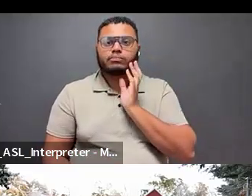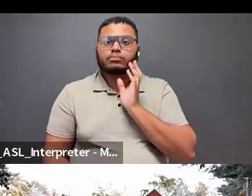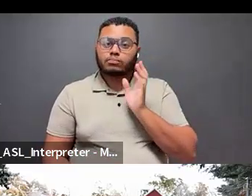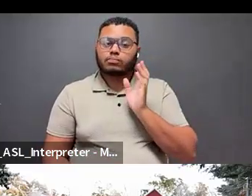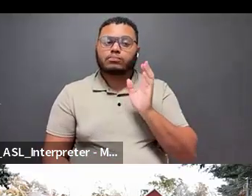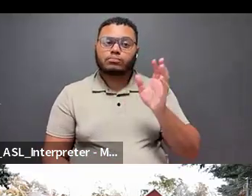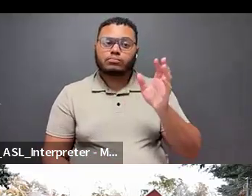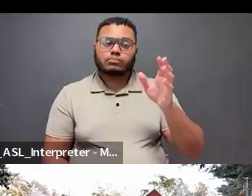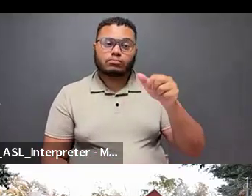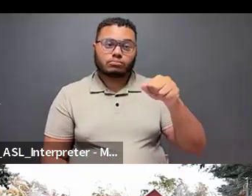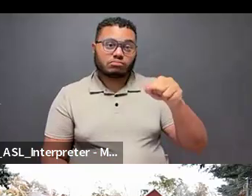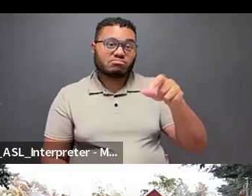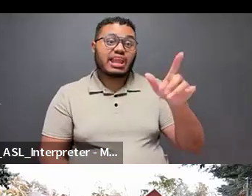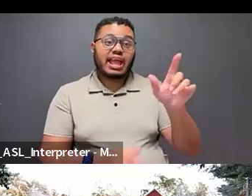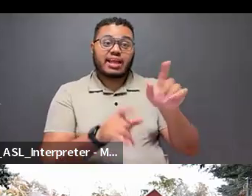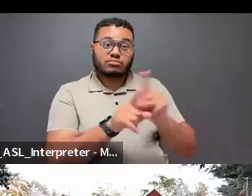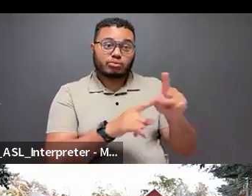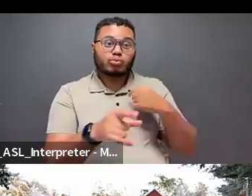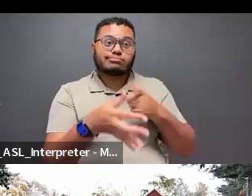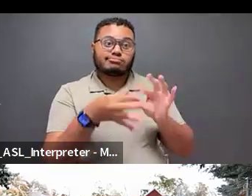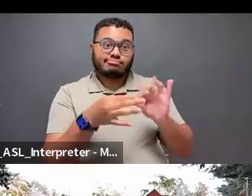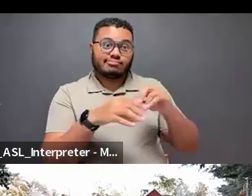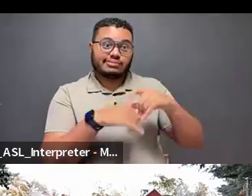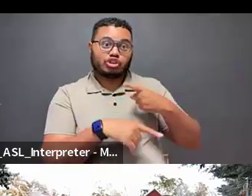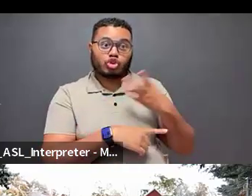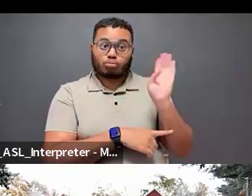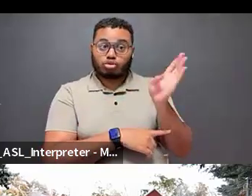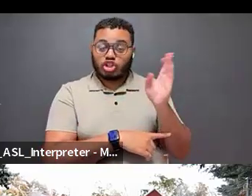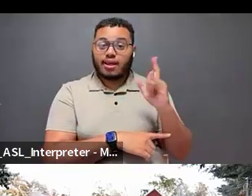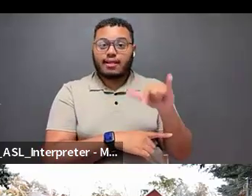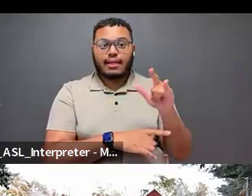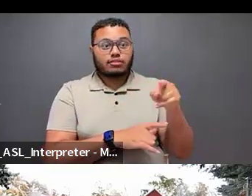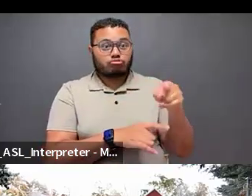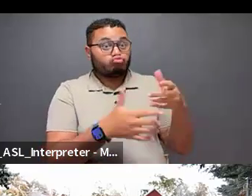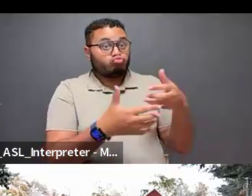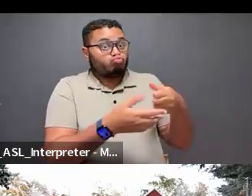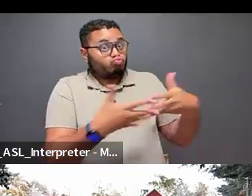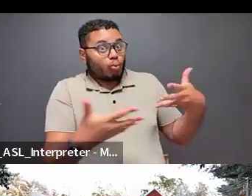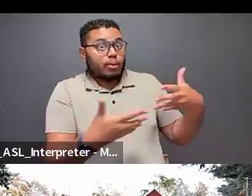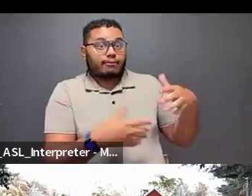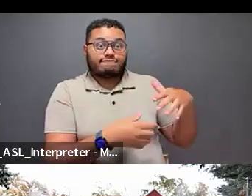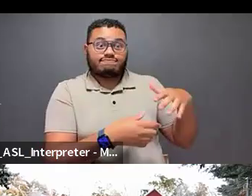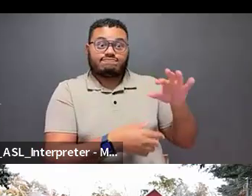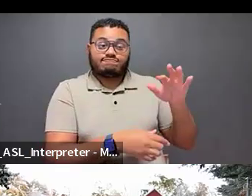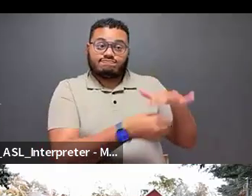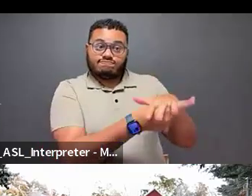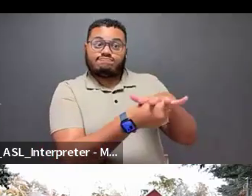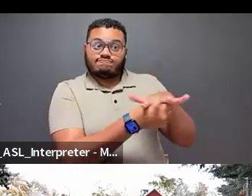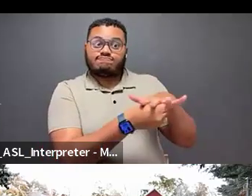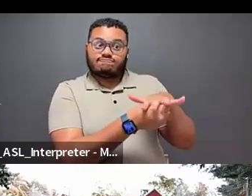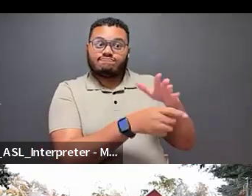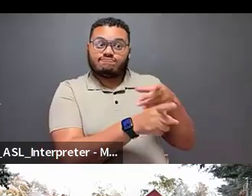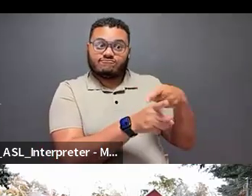But yes, as we touched on in our presentation, that's definitely a growing field. Yeah, the importance